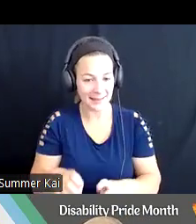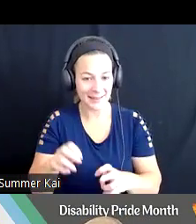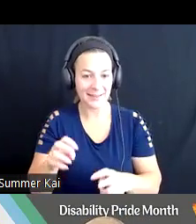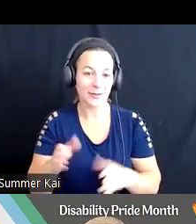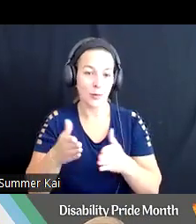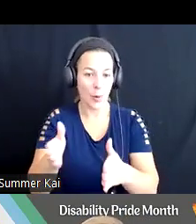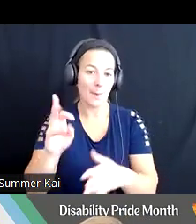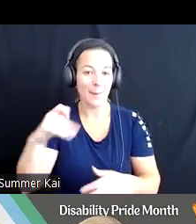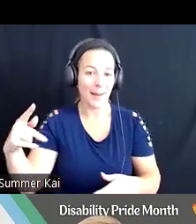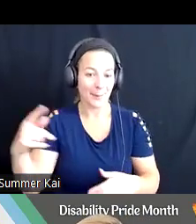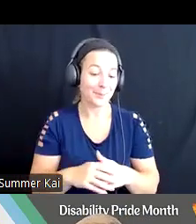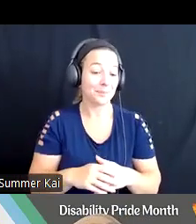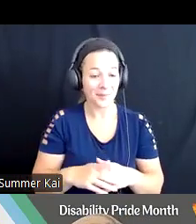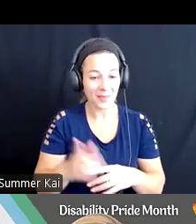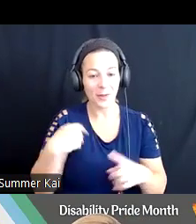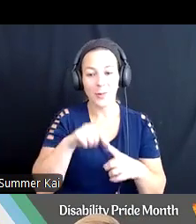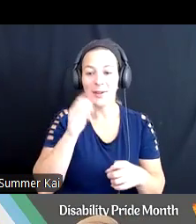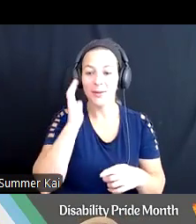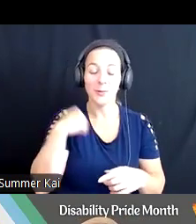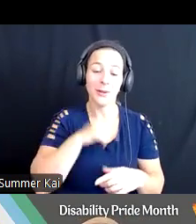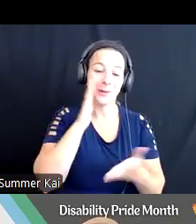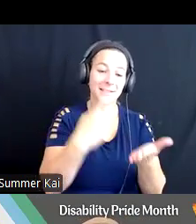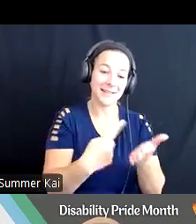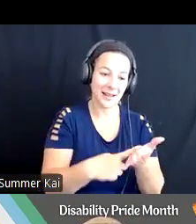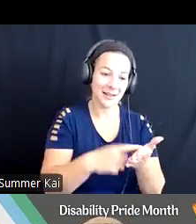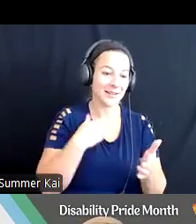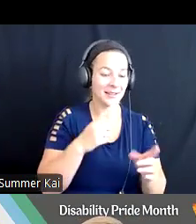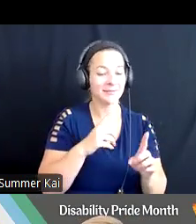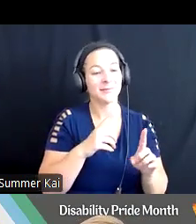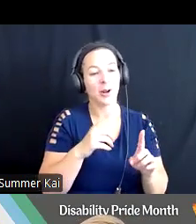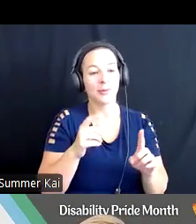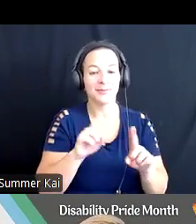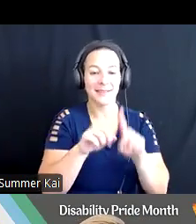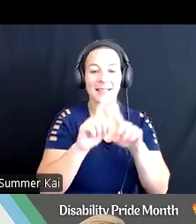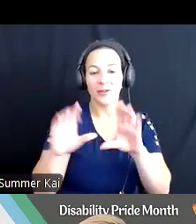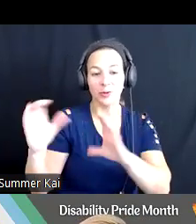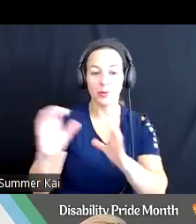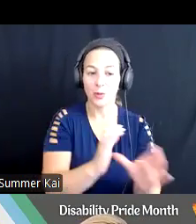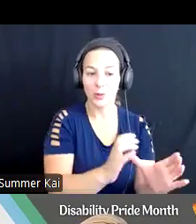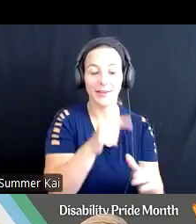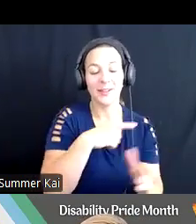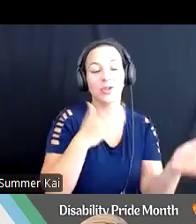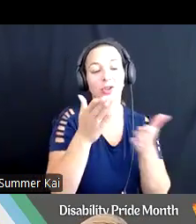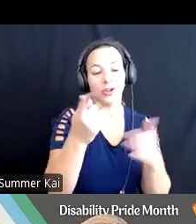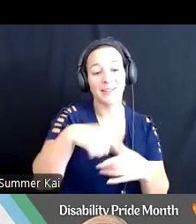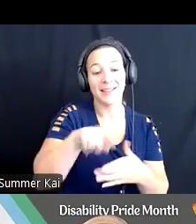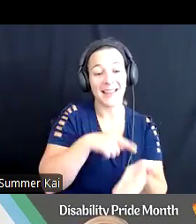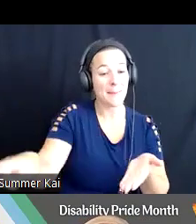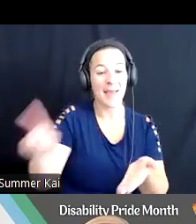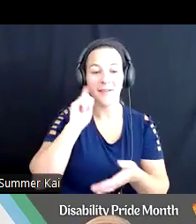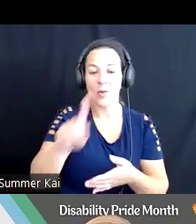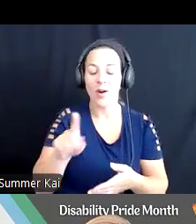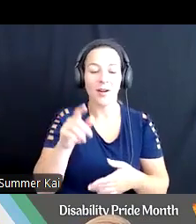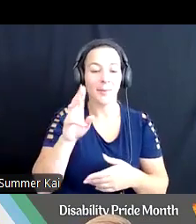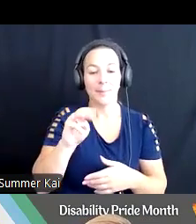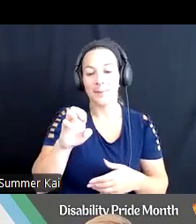the overlooked or forgotten or missing middle, these are the services that they're paying out of pocket for that are non-Medi-Cal